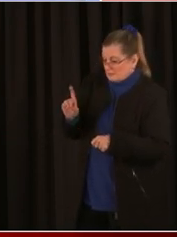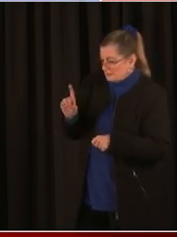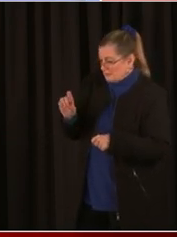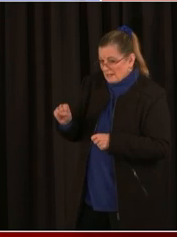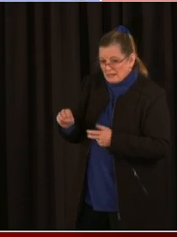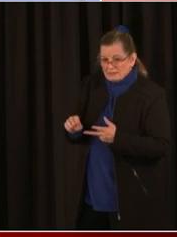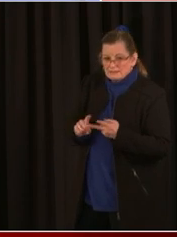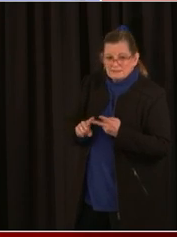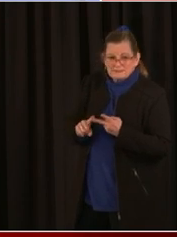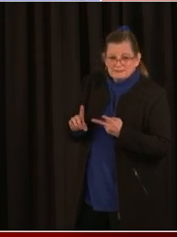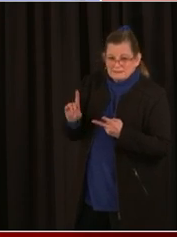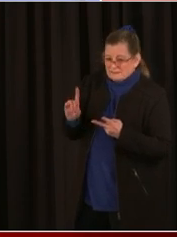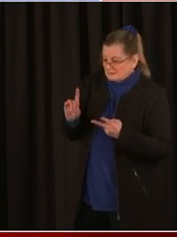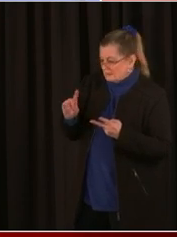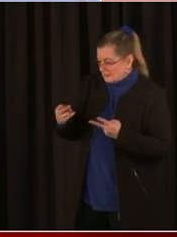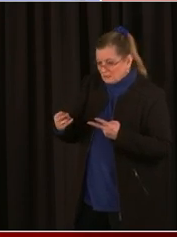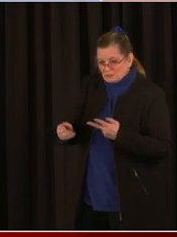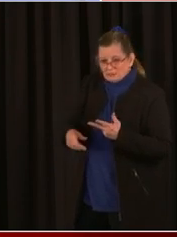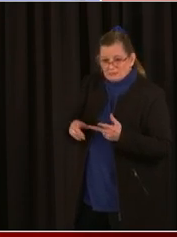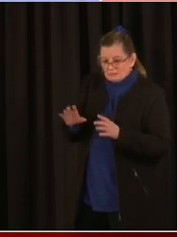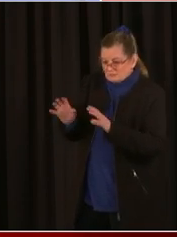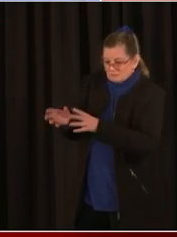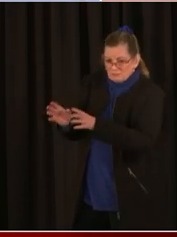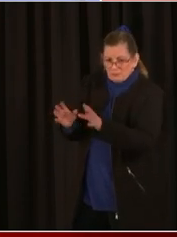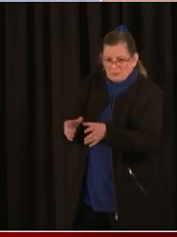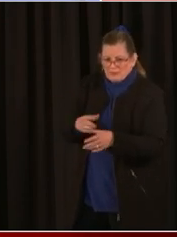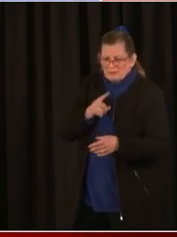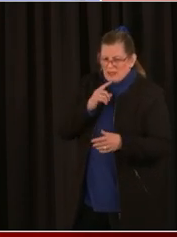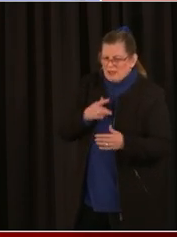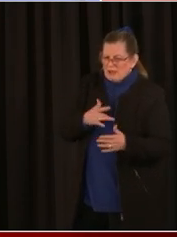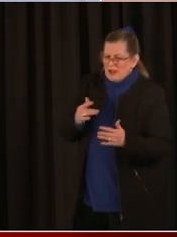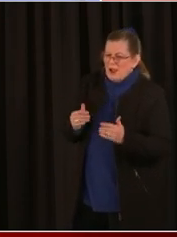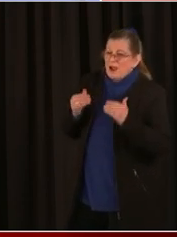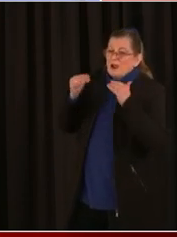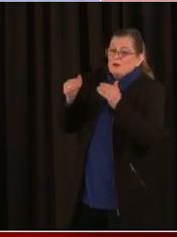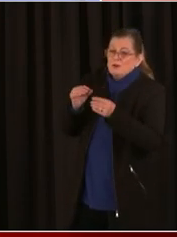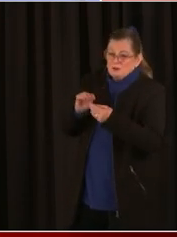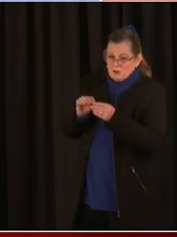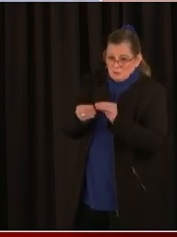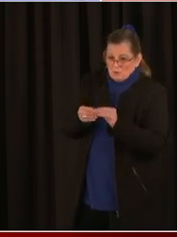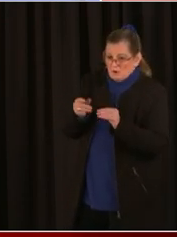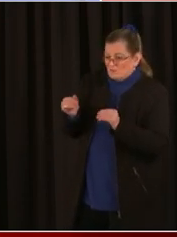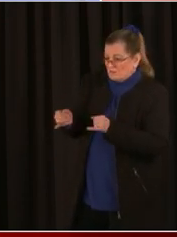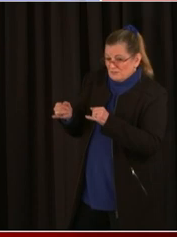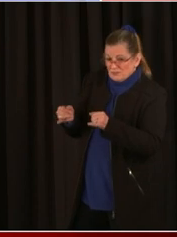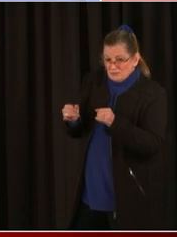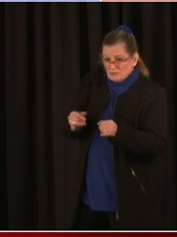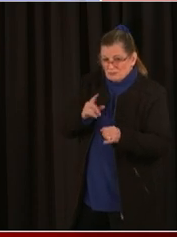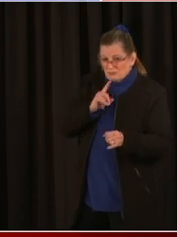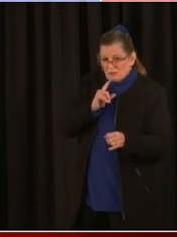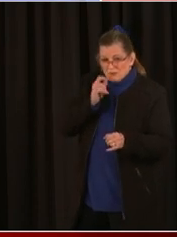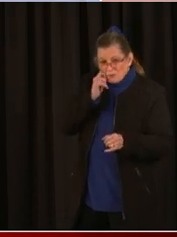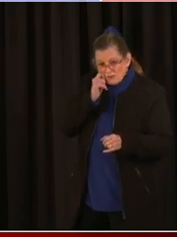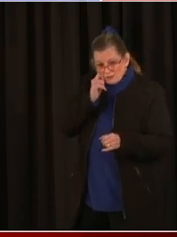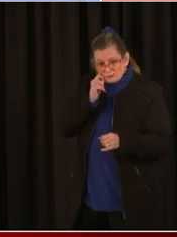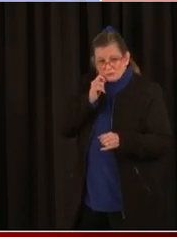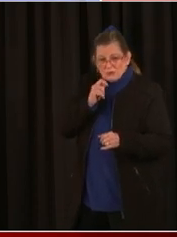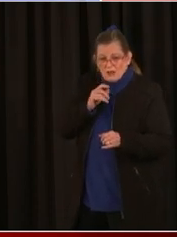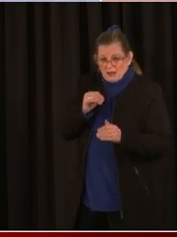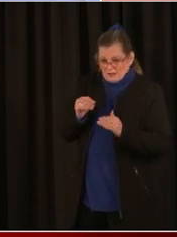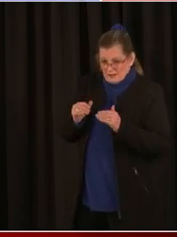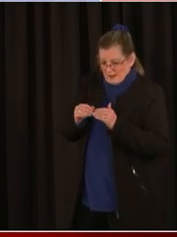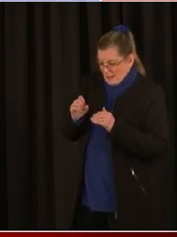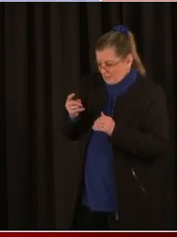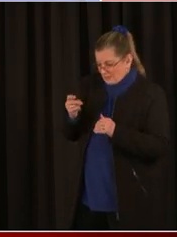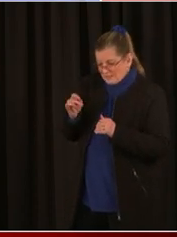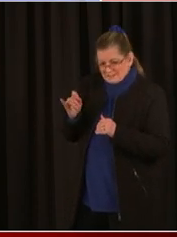and DBH's populations that tend to be have higher numbers of individuals who are racial and ethnic minorities. So